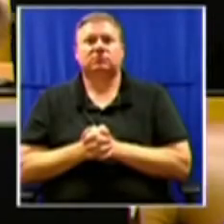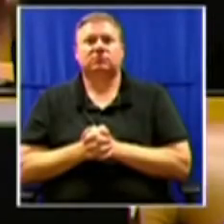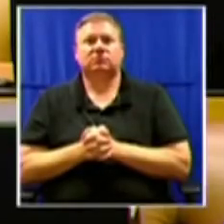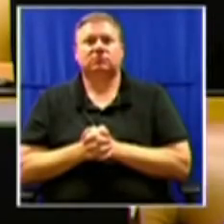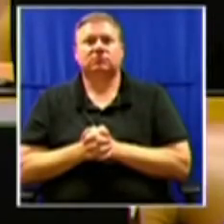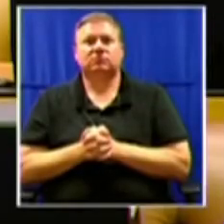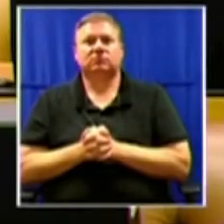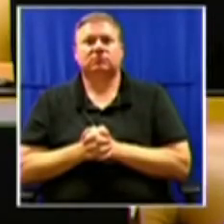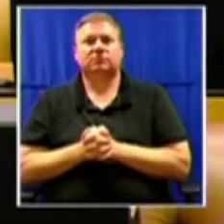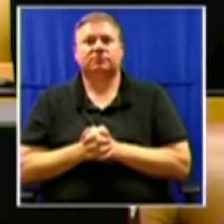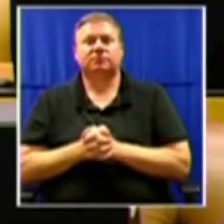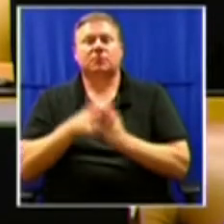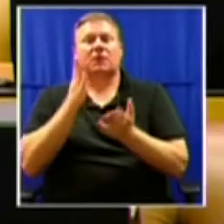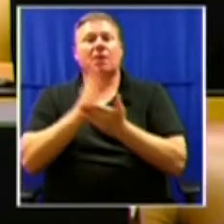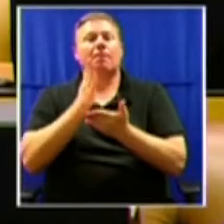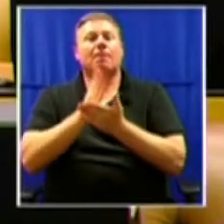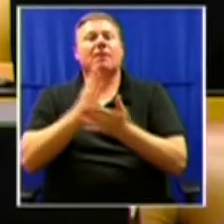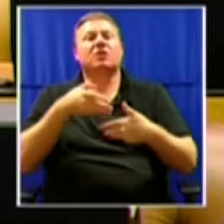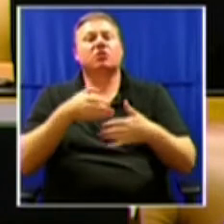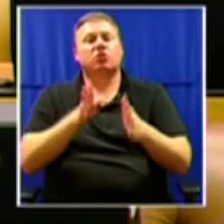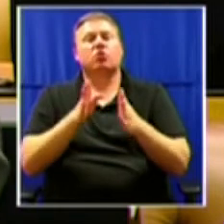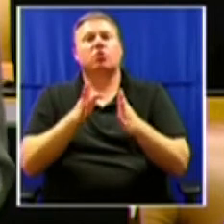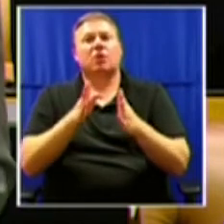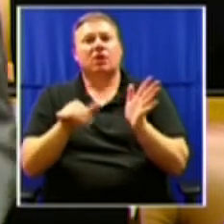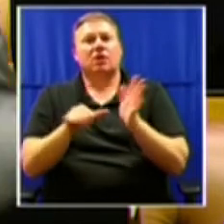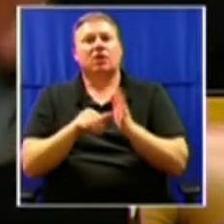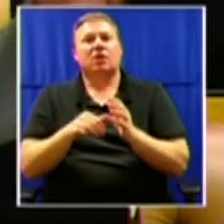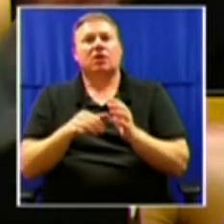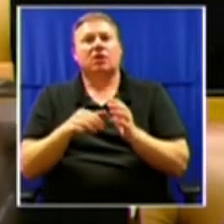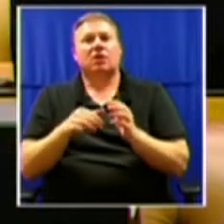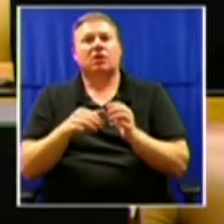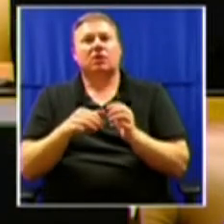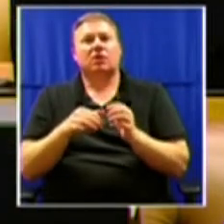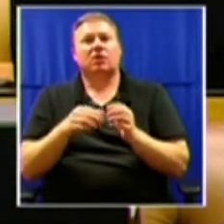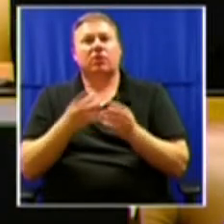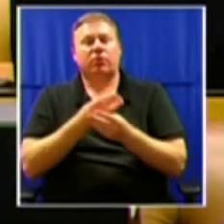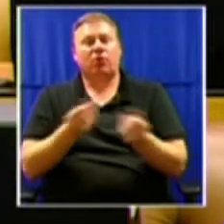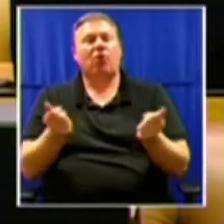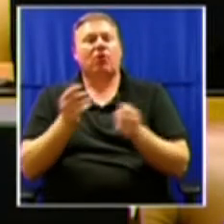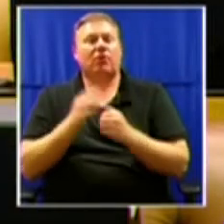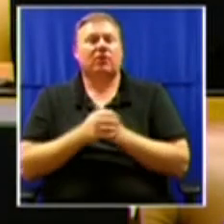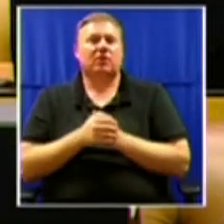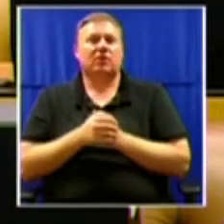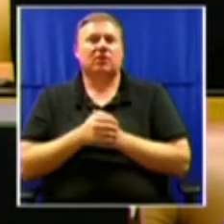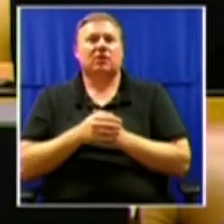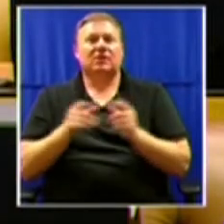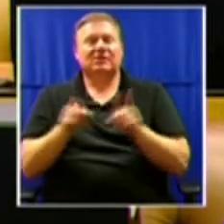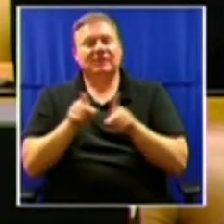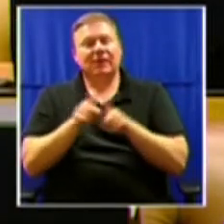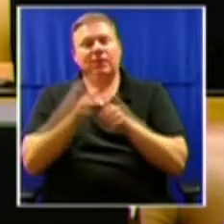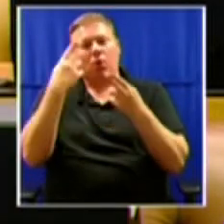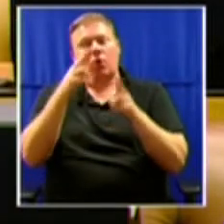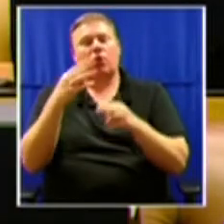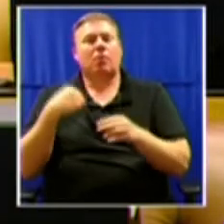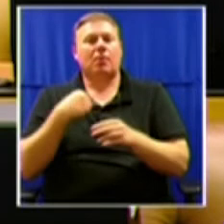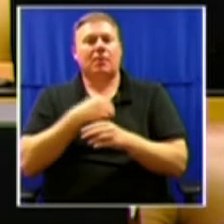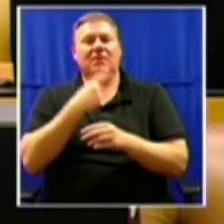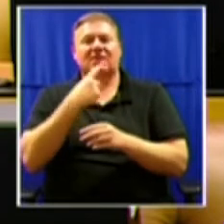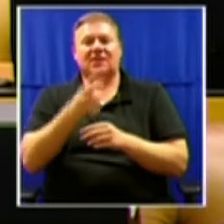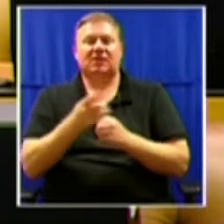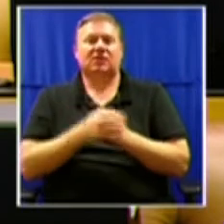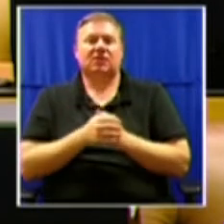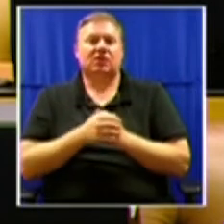There must be a way of coming back. Chairperson, as the honourable member says, when you sit